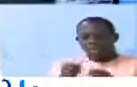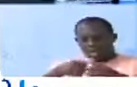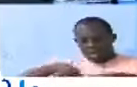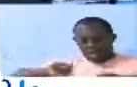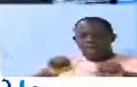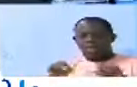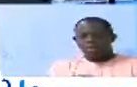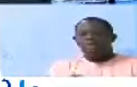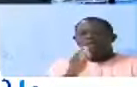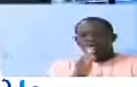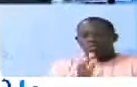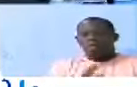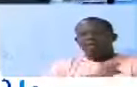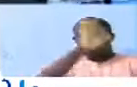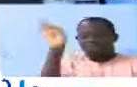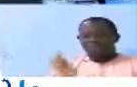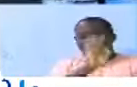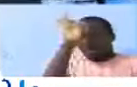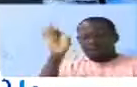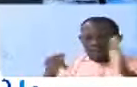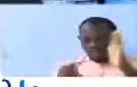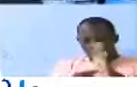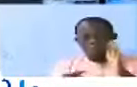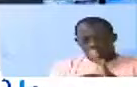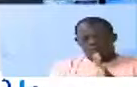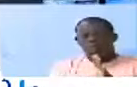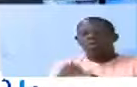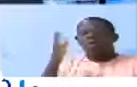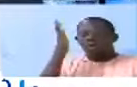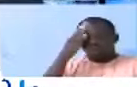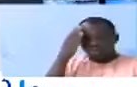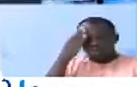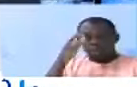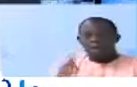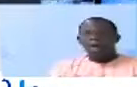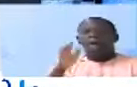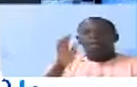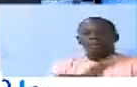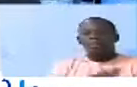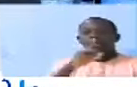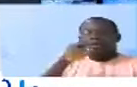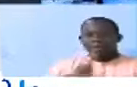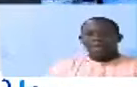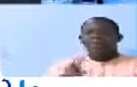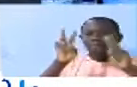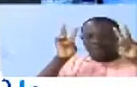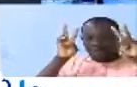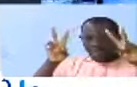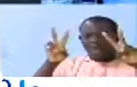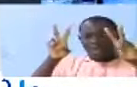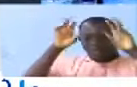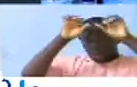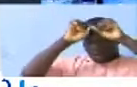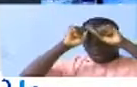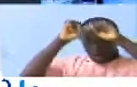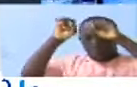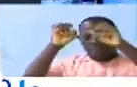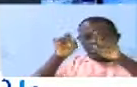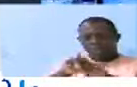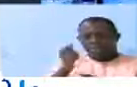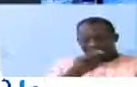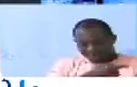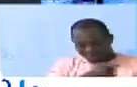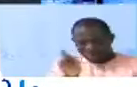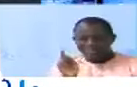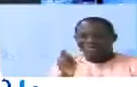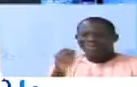It is absolutely important to know whether or not during Jame Sama regime, these